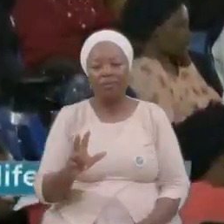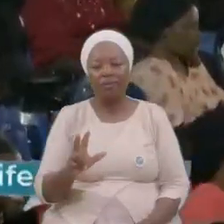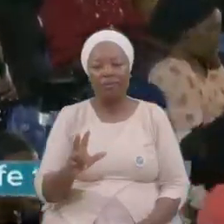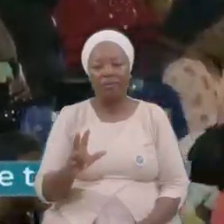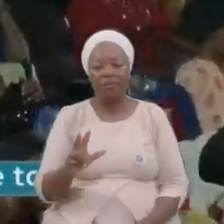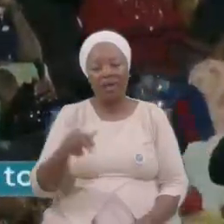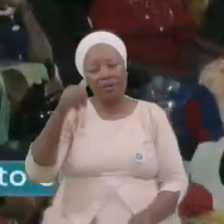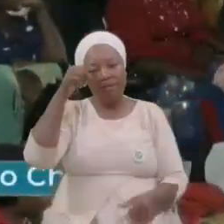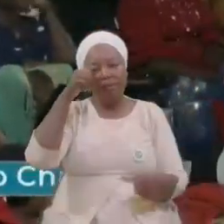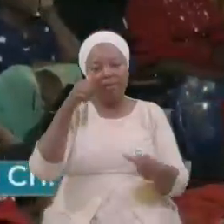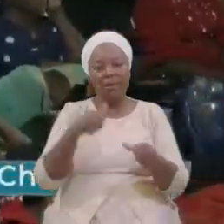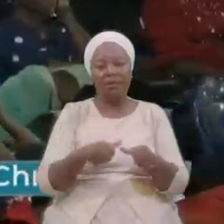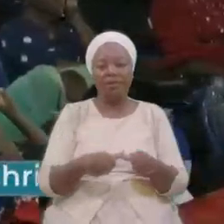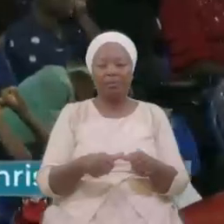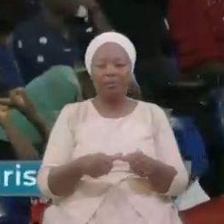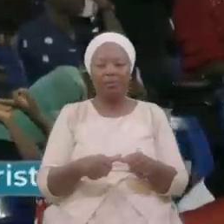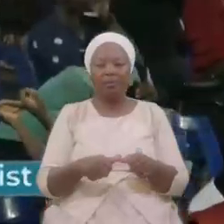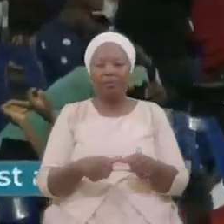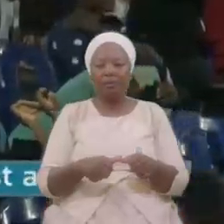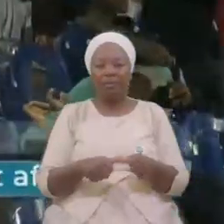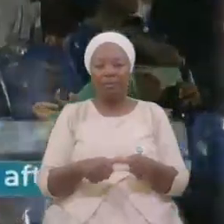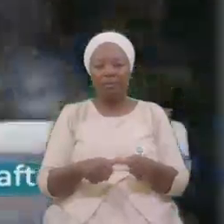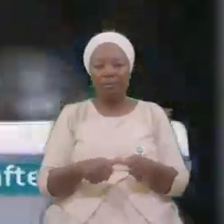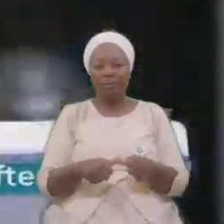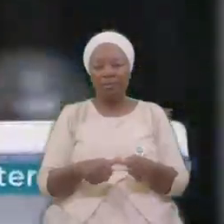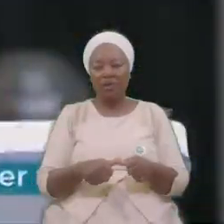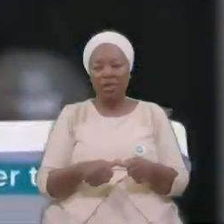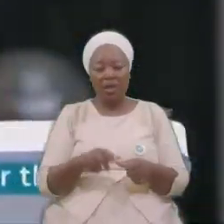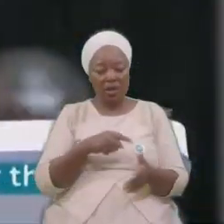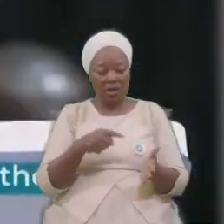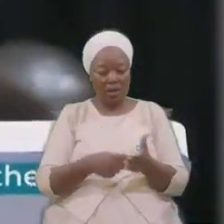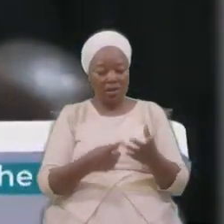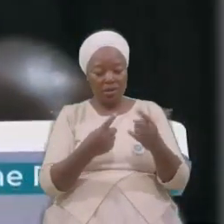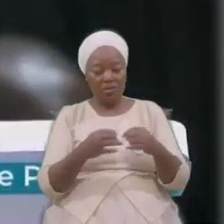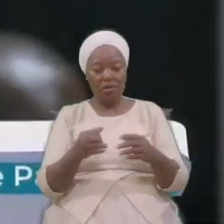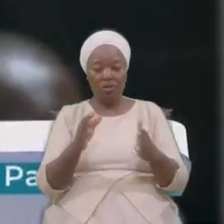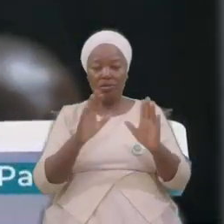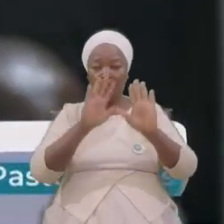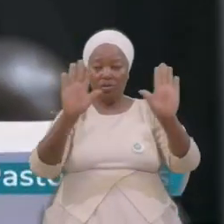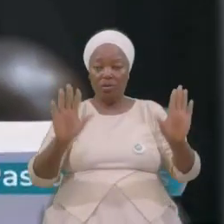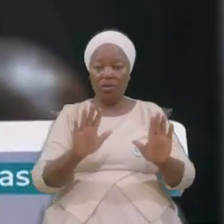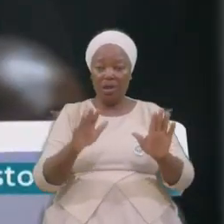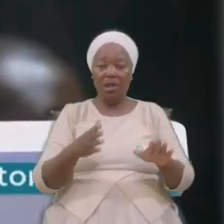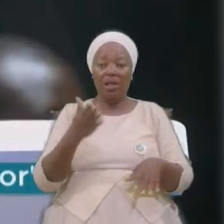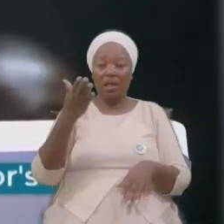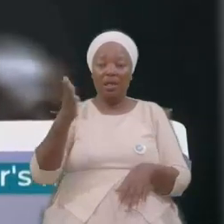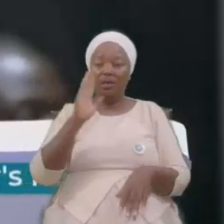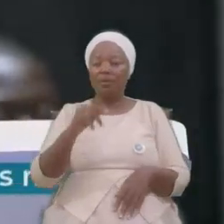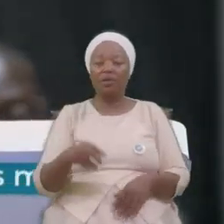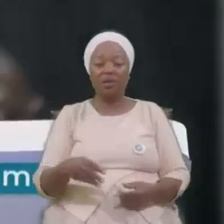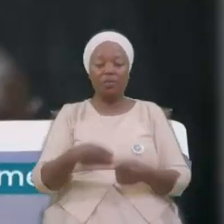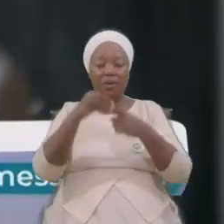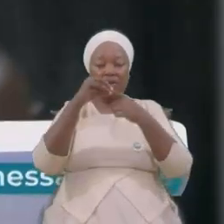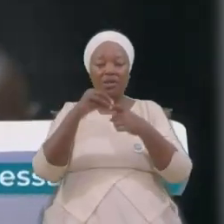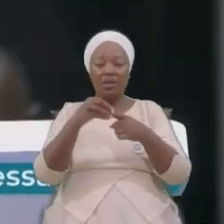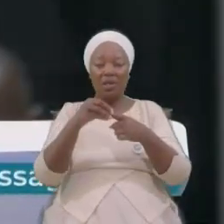Remember, just this coming Sunday, there will be special Converse Rally. That's May